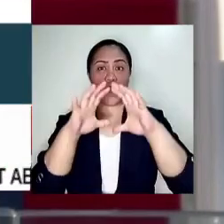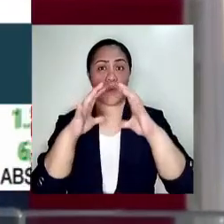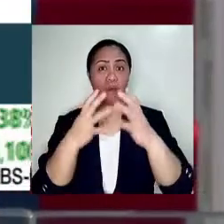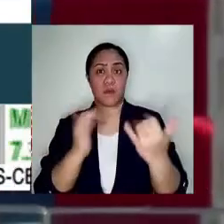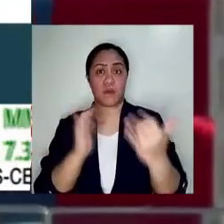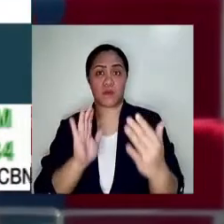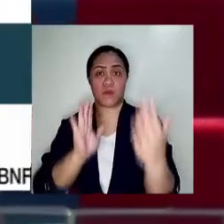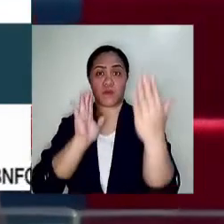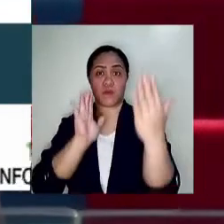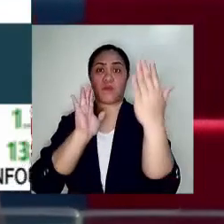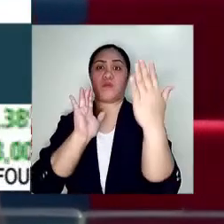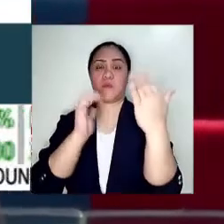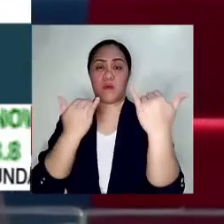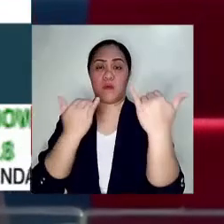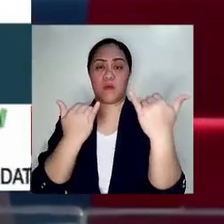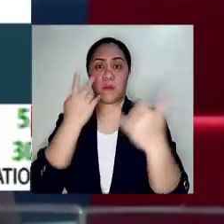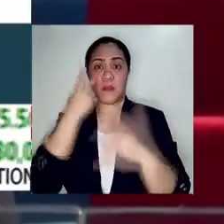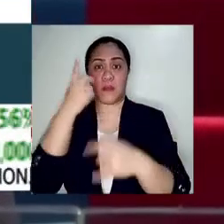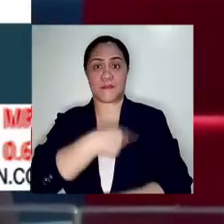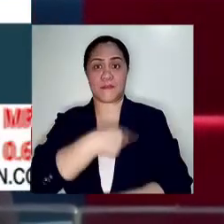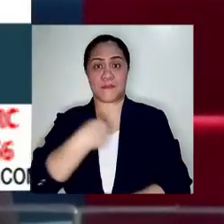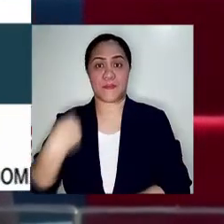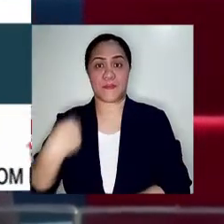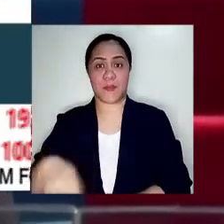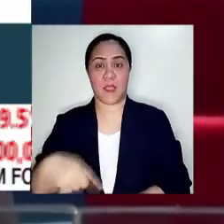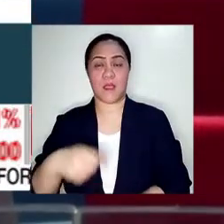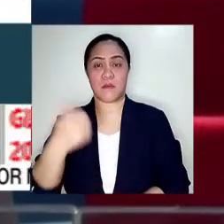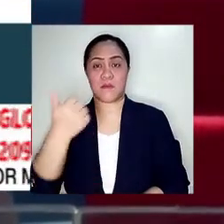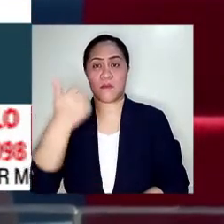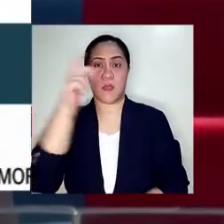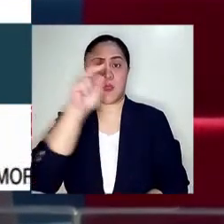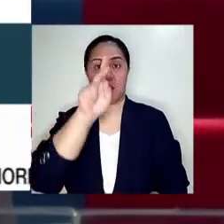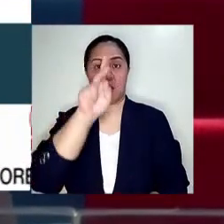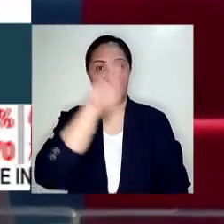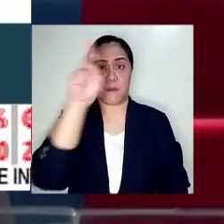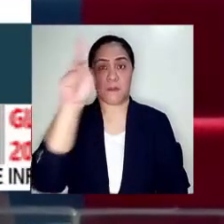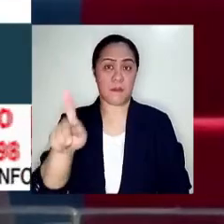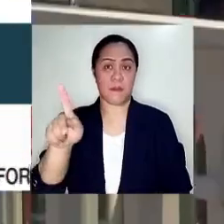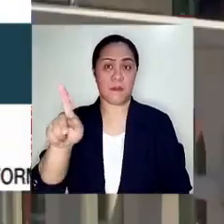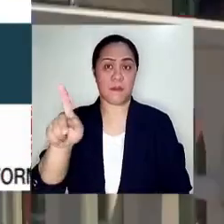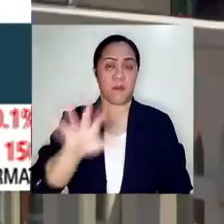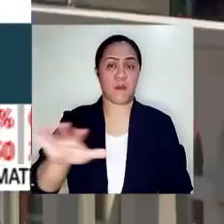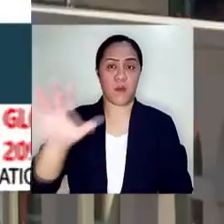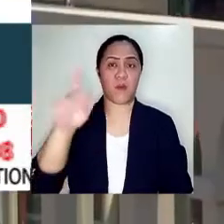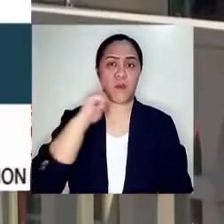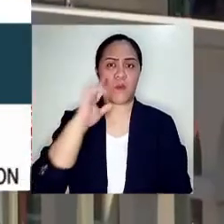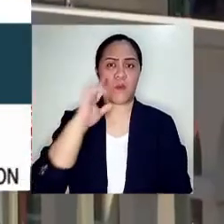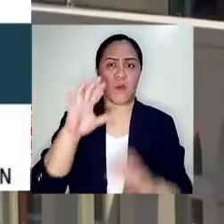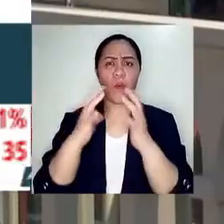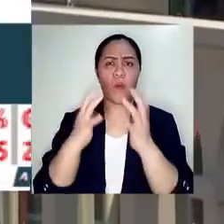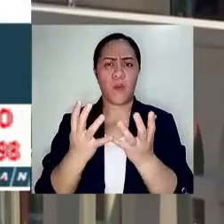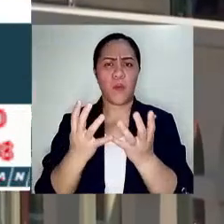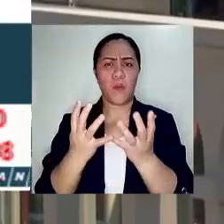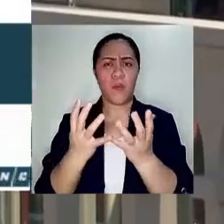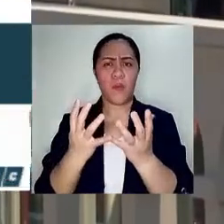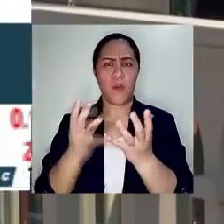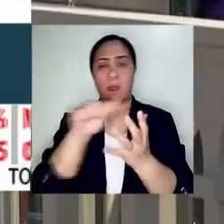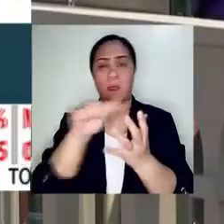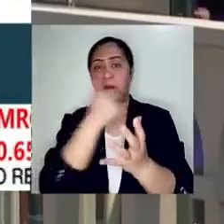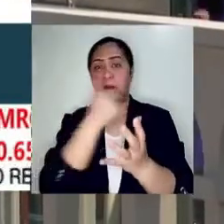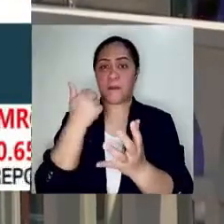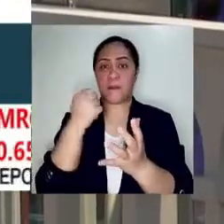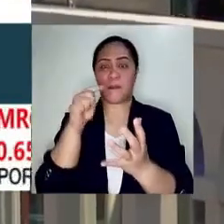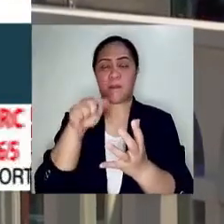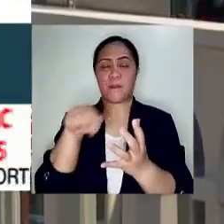rising China in the Pacific area, in our part of the world. But they speak of the challenges of bringing